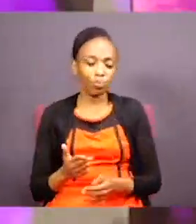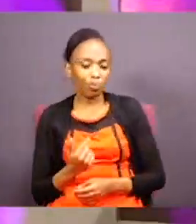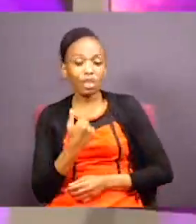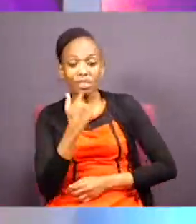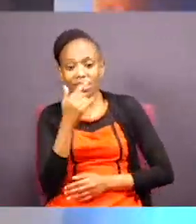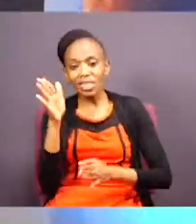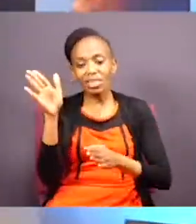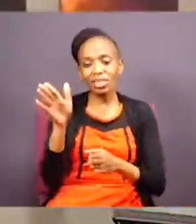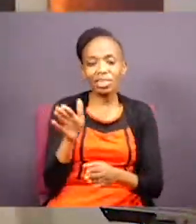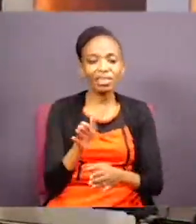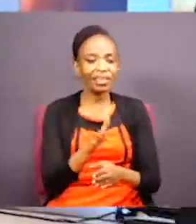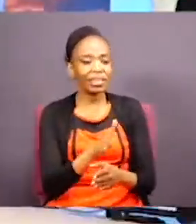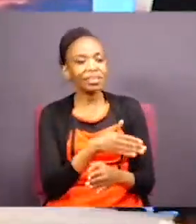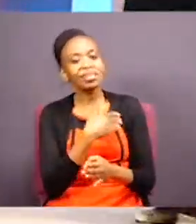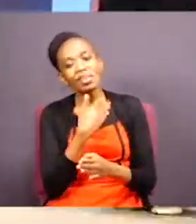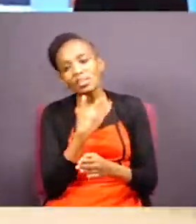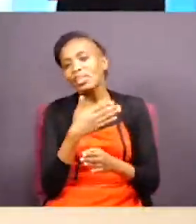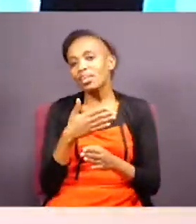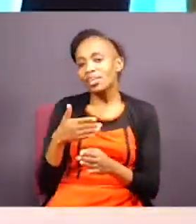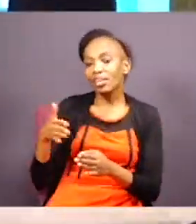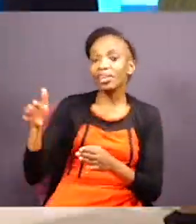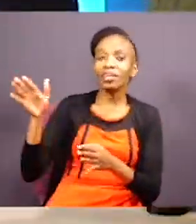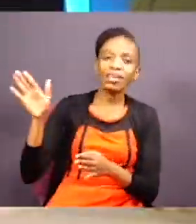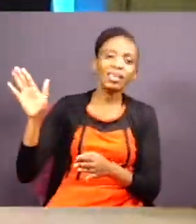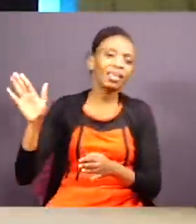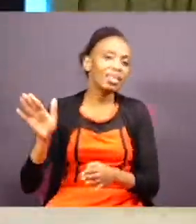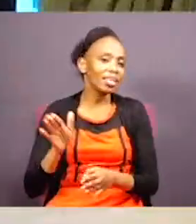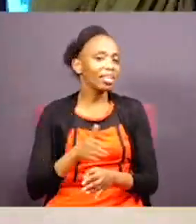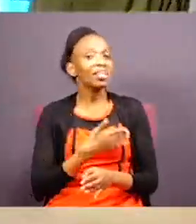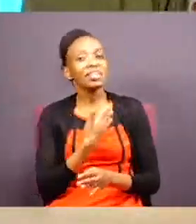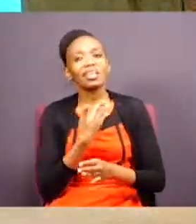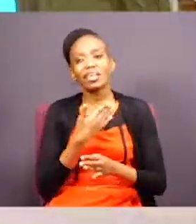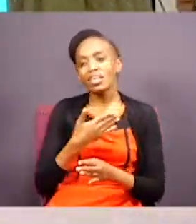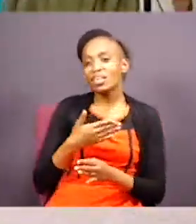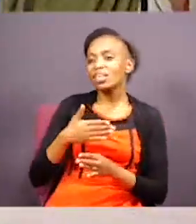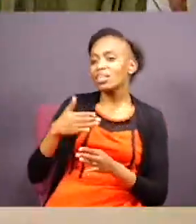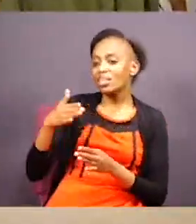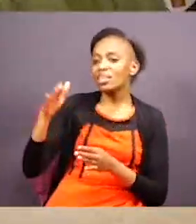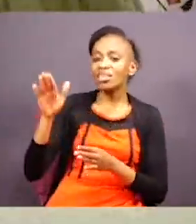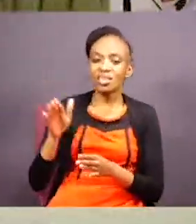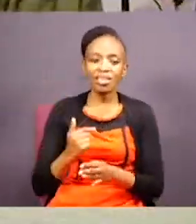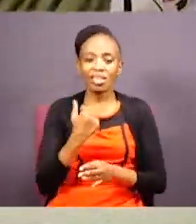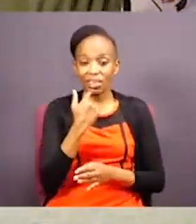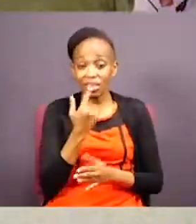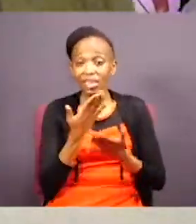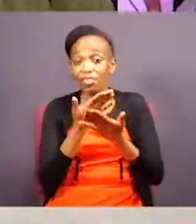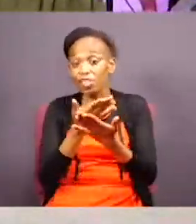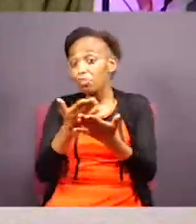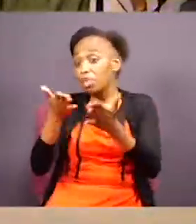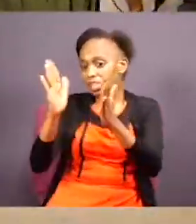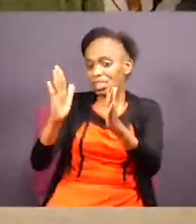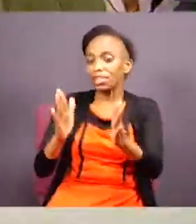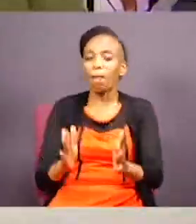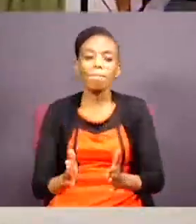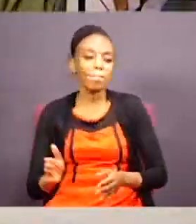everybody see. Everybody, yeah. Come on, everybody see. Let